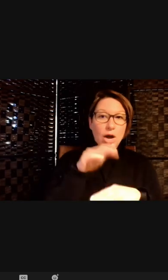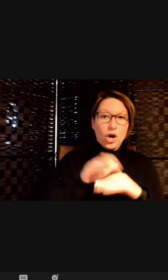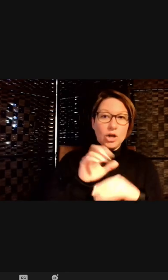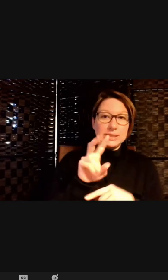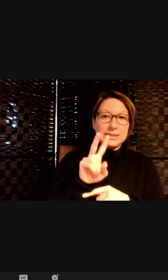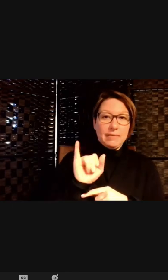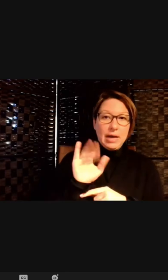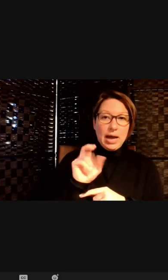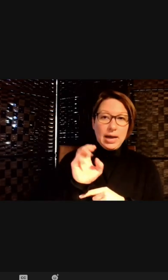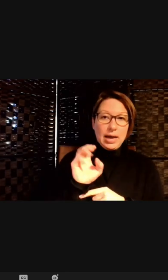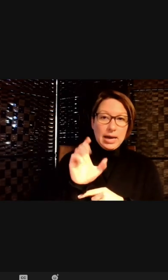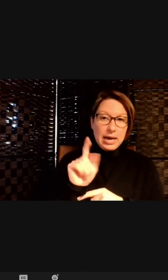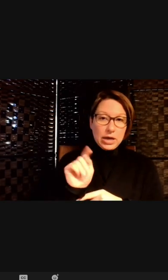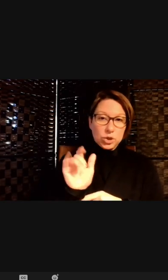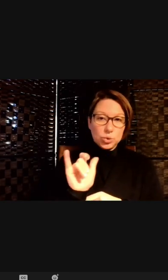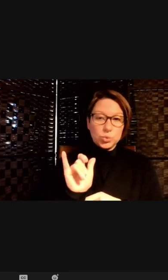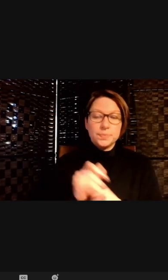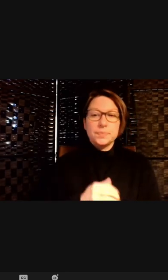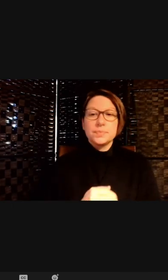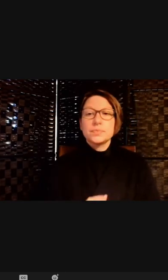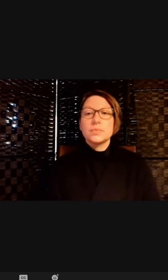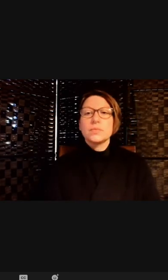you know.